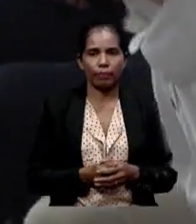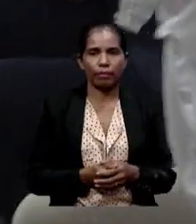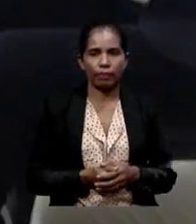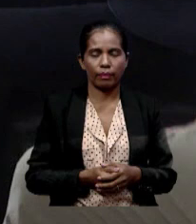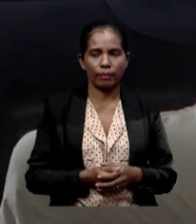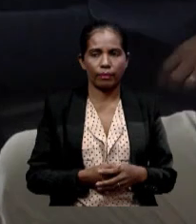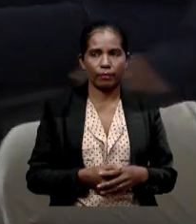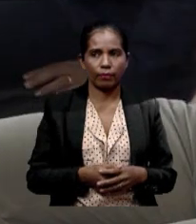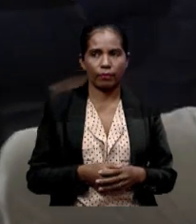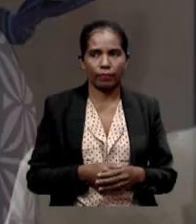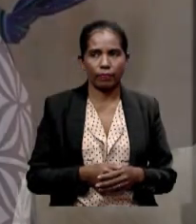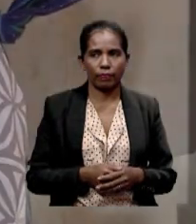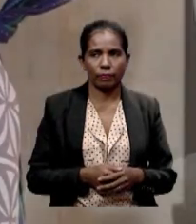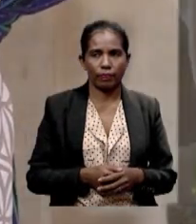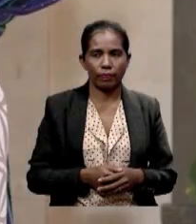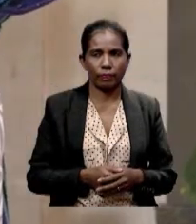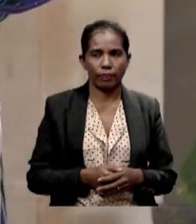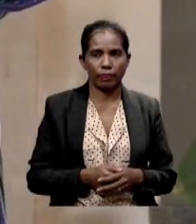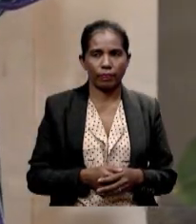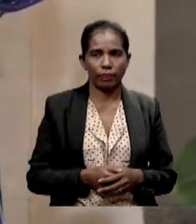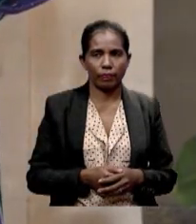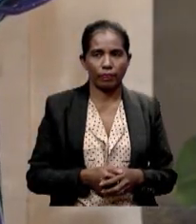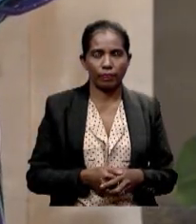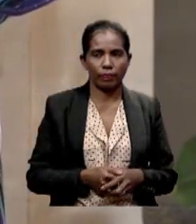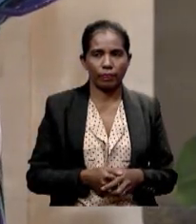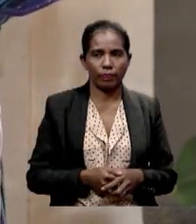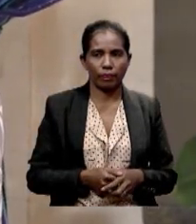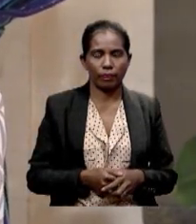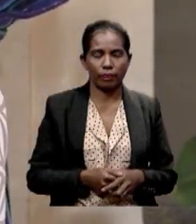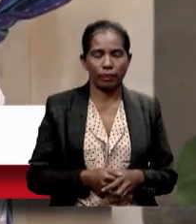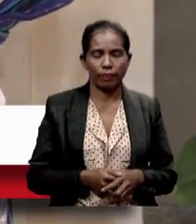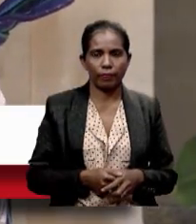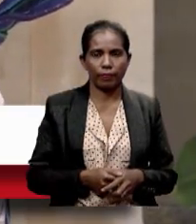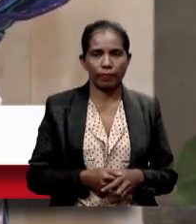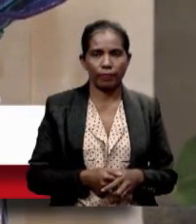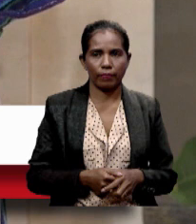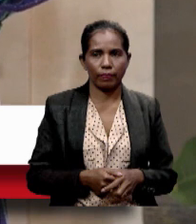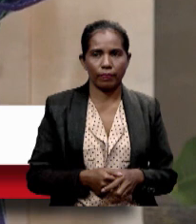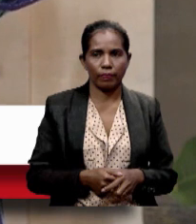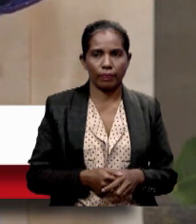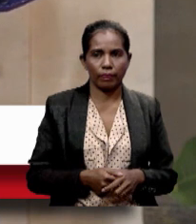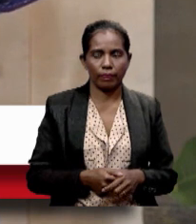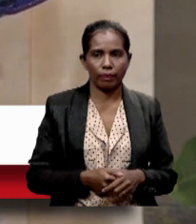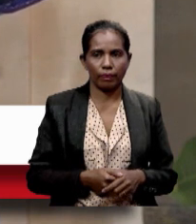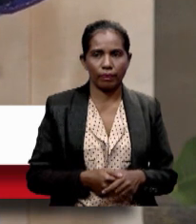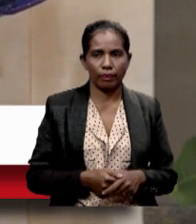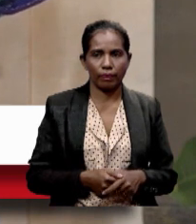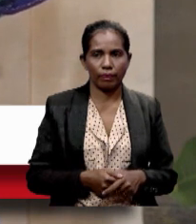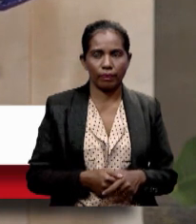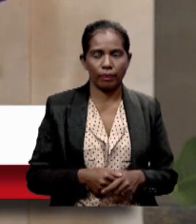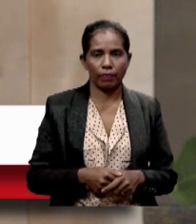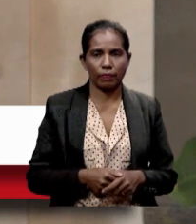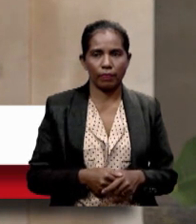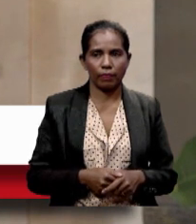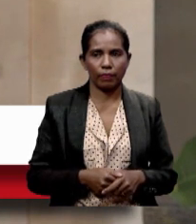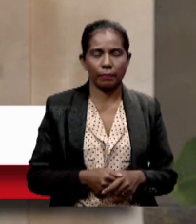seminar, we would have some positive feedback from the government in terms of, you know, insurance.